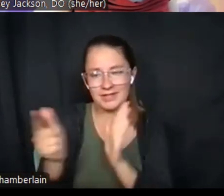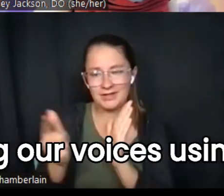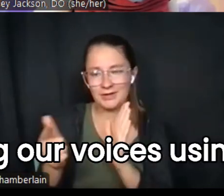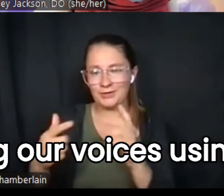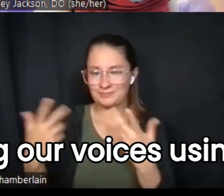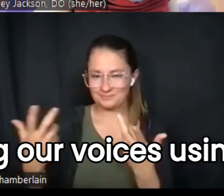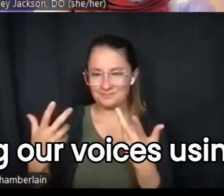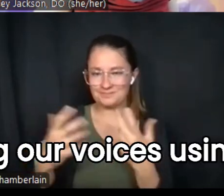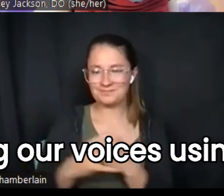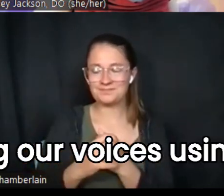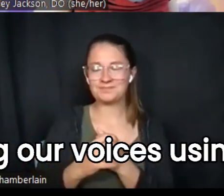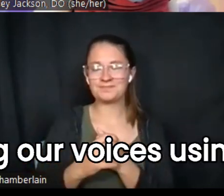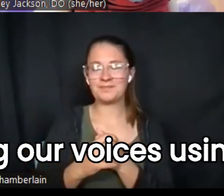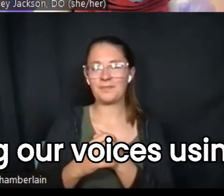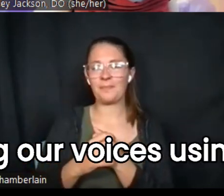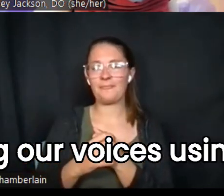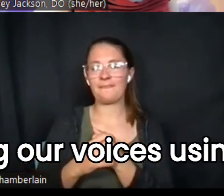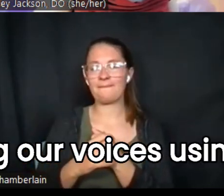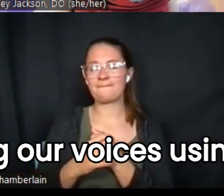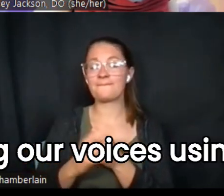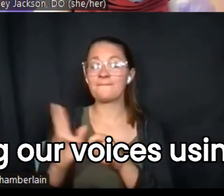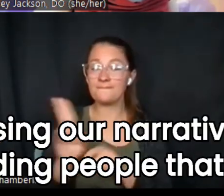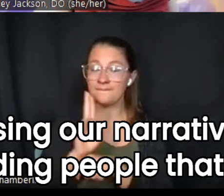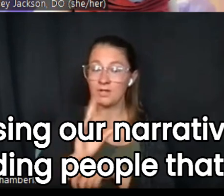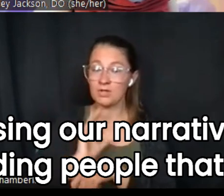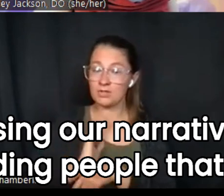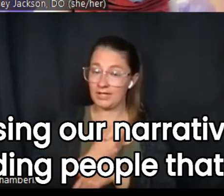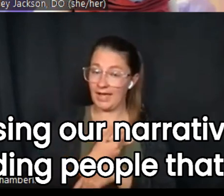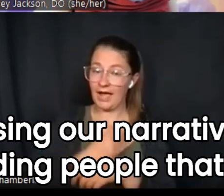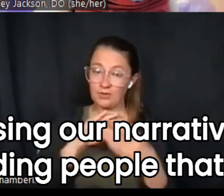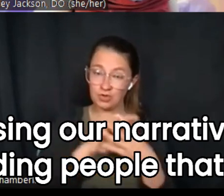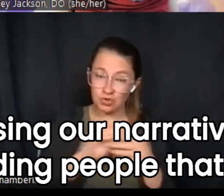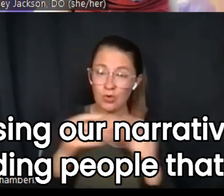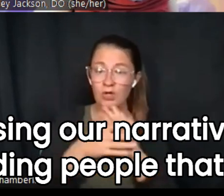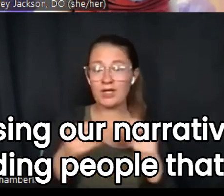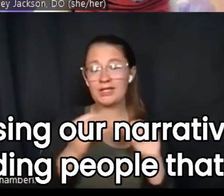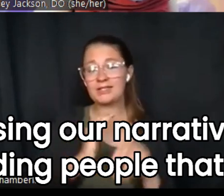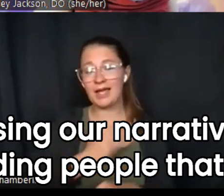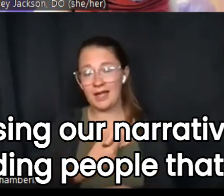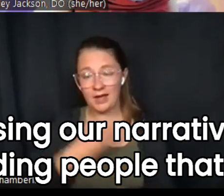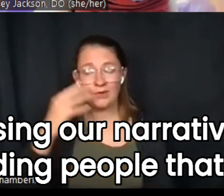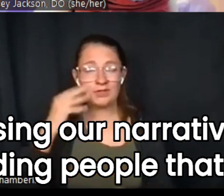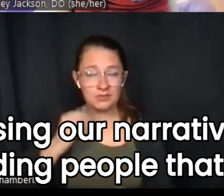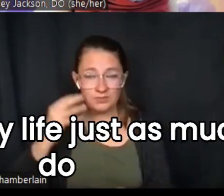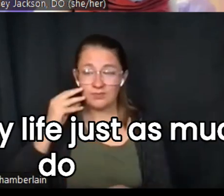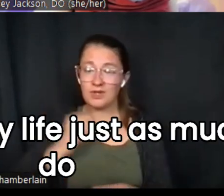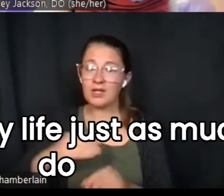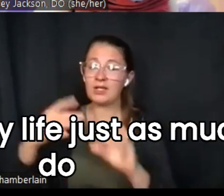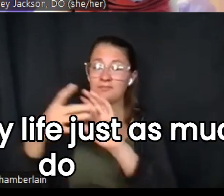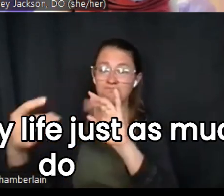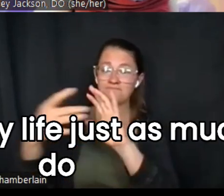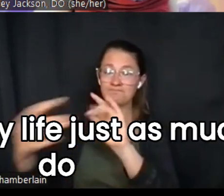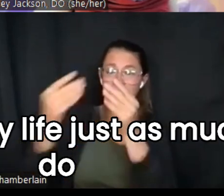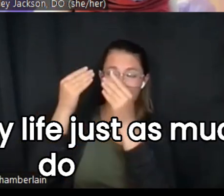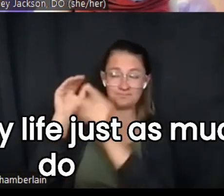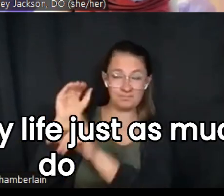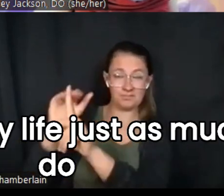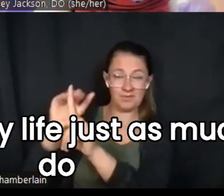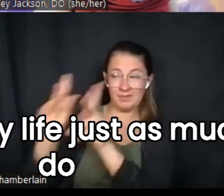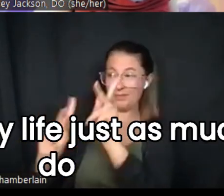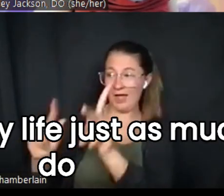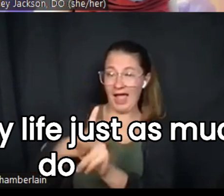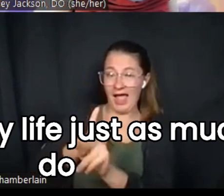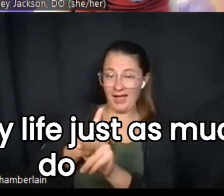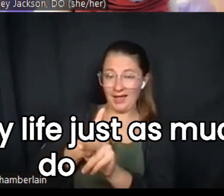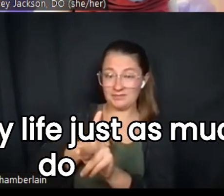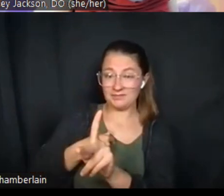And I think using our voices, using our stories, and using our narratives and reminding people that I deserve a happy life just